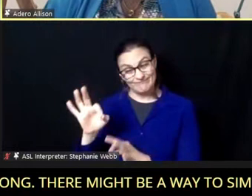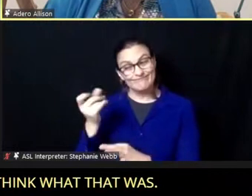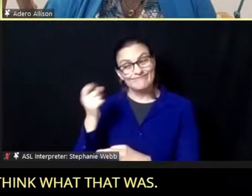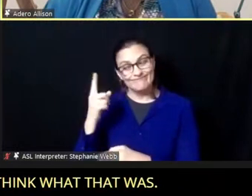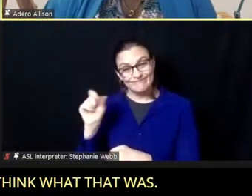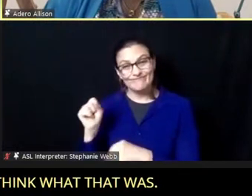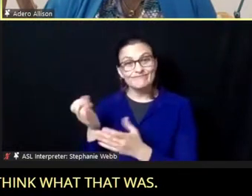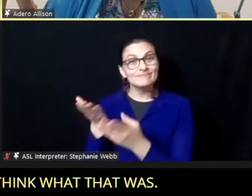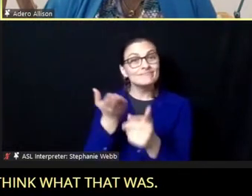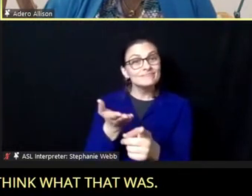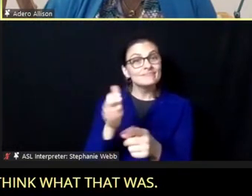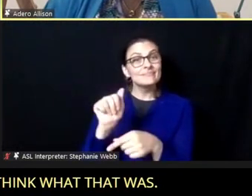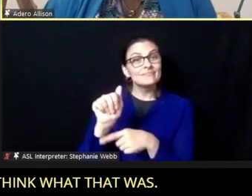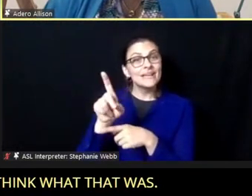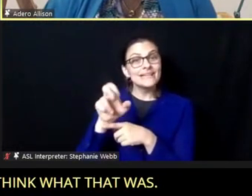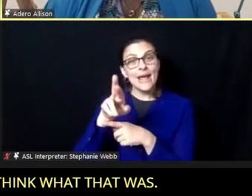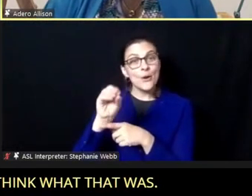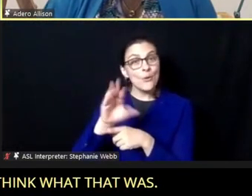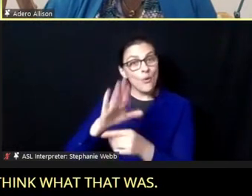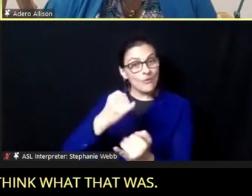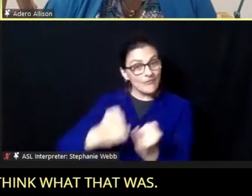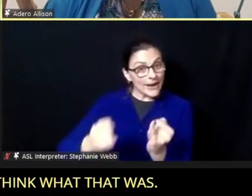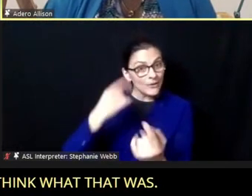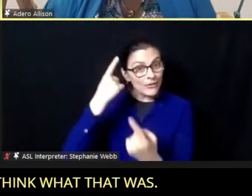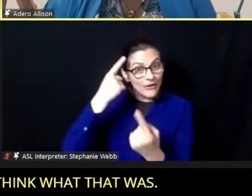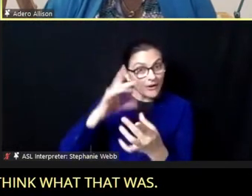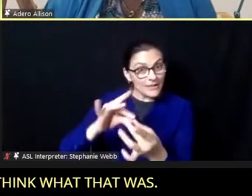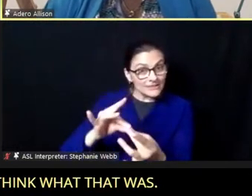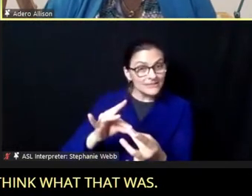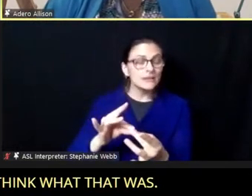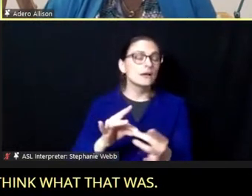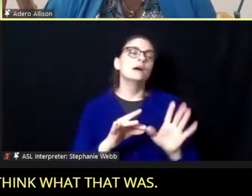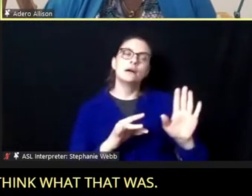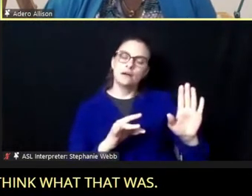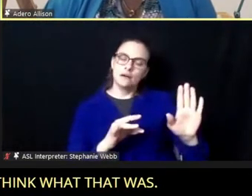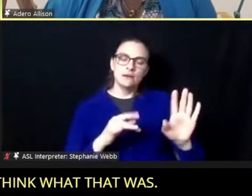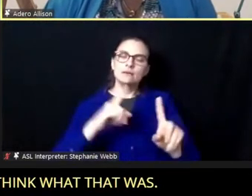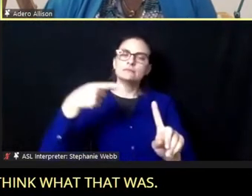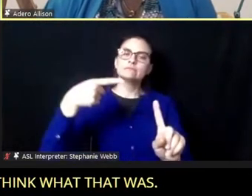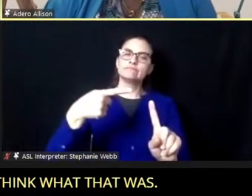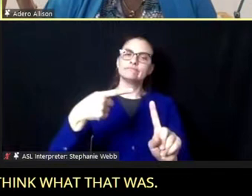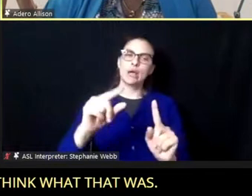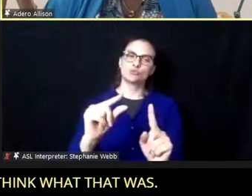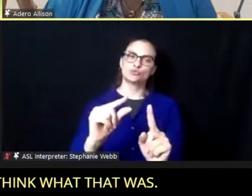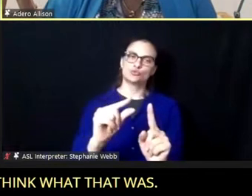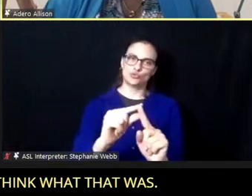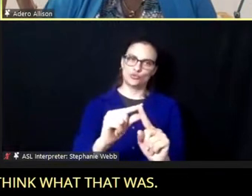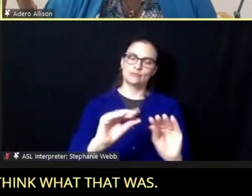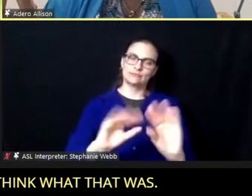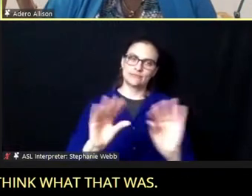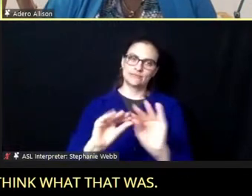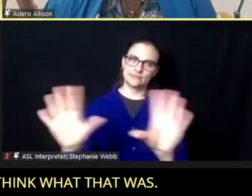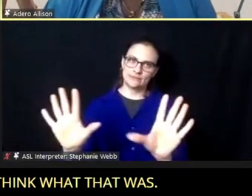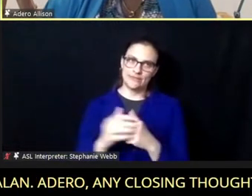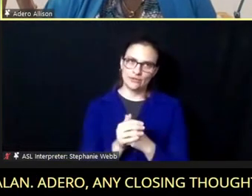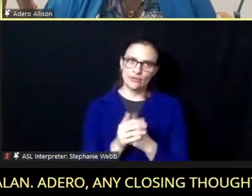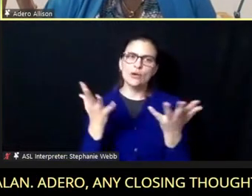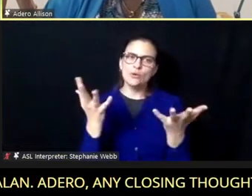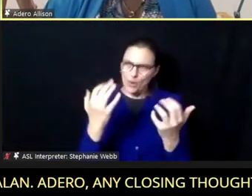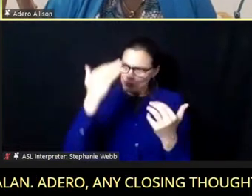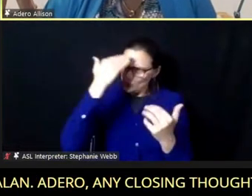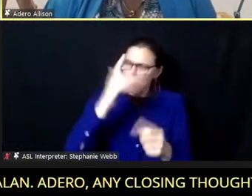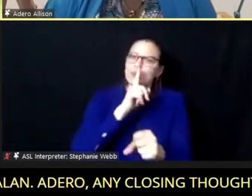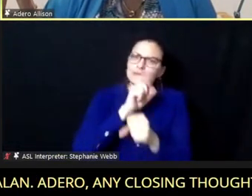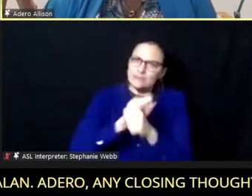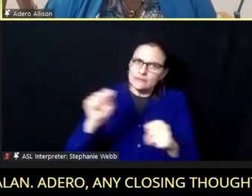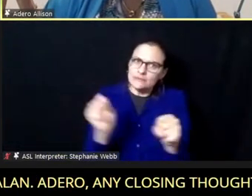of terminology. So if we're comparing apples to apples, that's helpful. And if we have a true definition of high